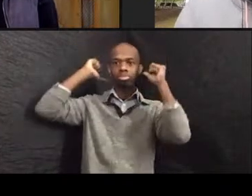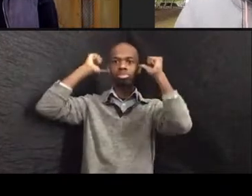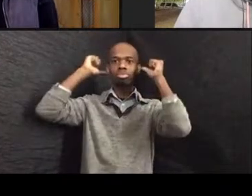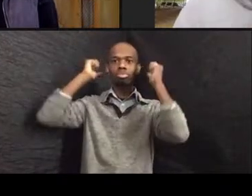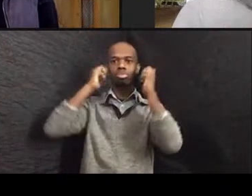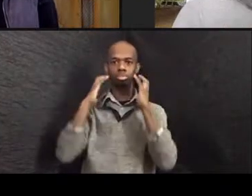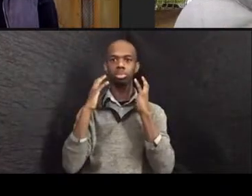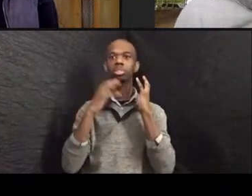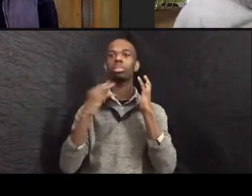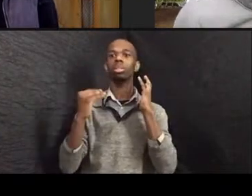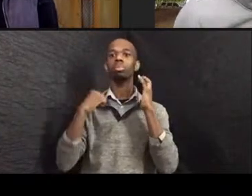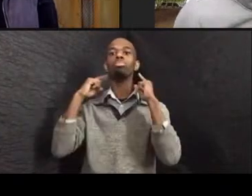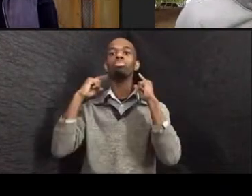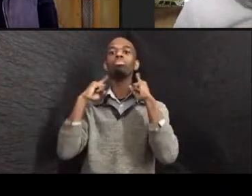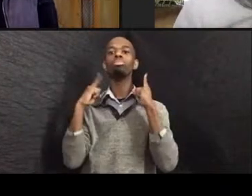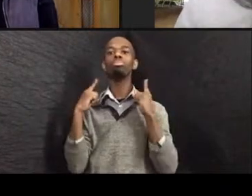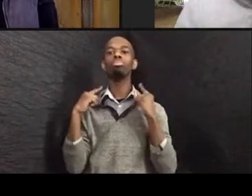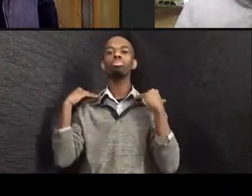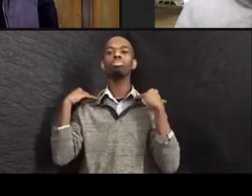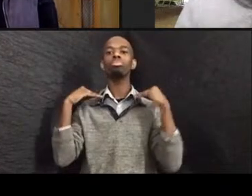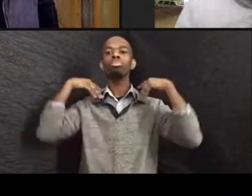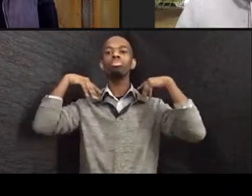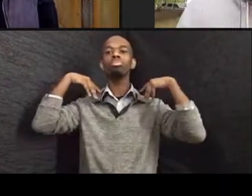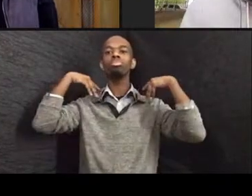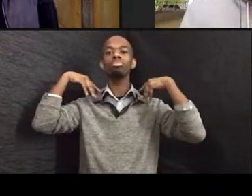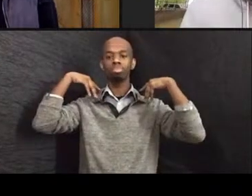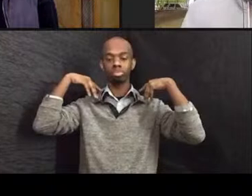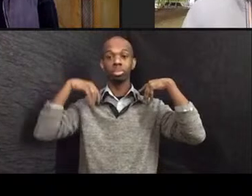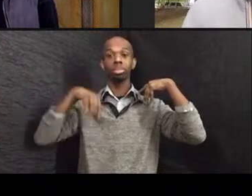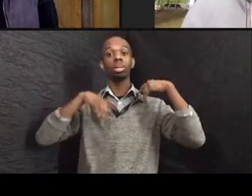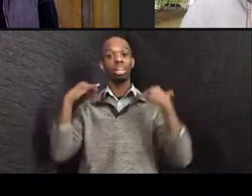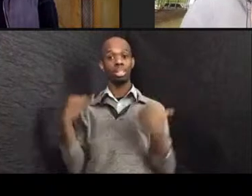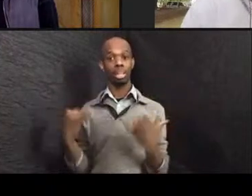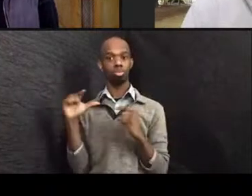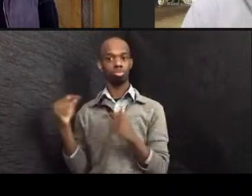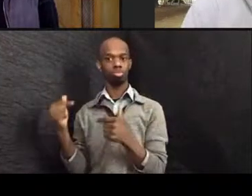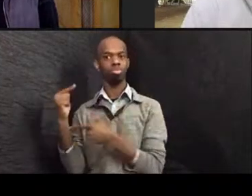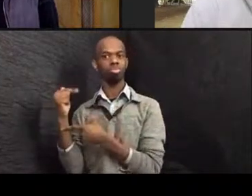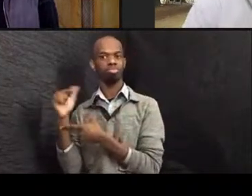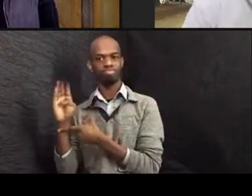my shoulders. And with that, I turn it to Gabe.